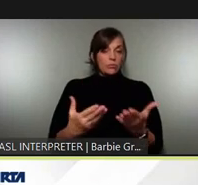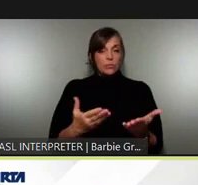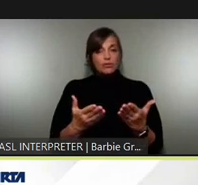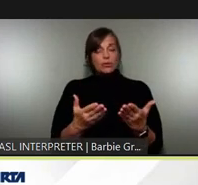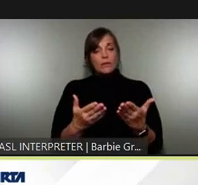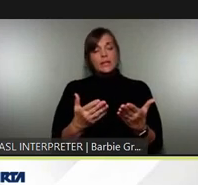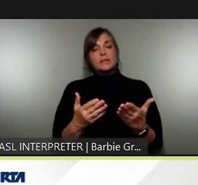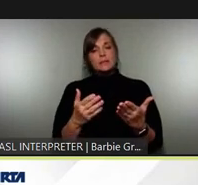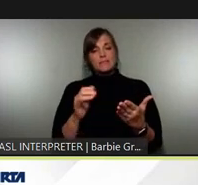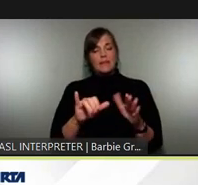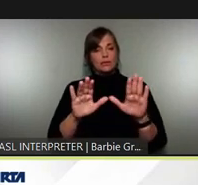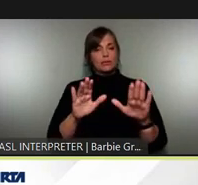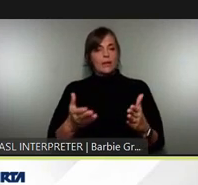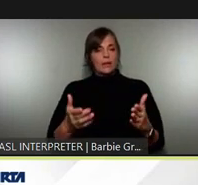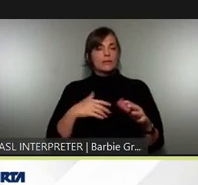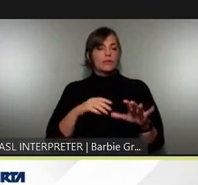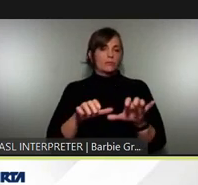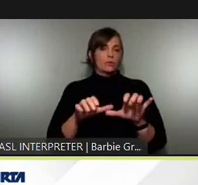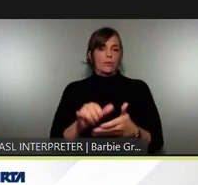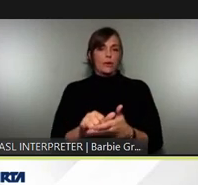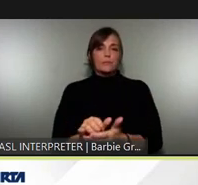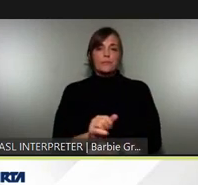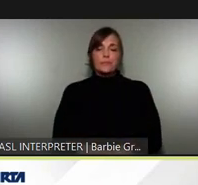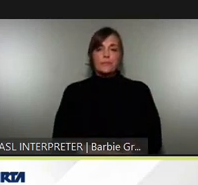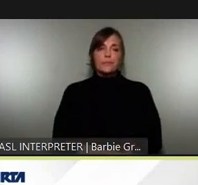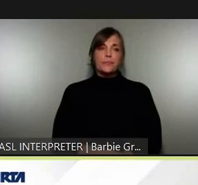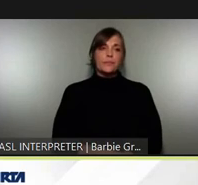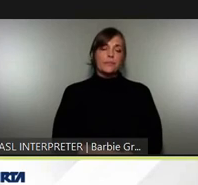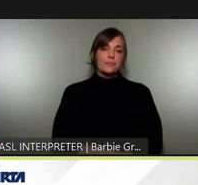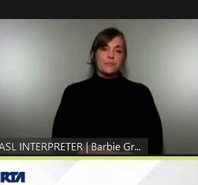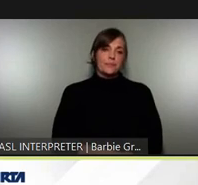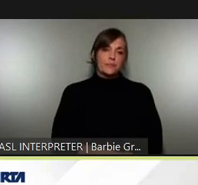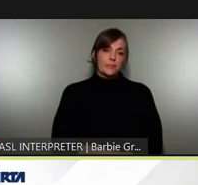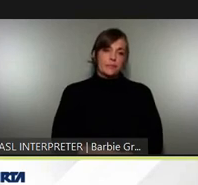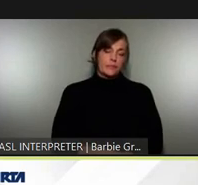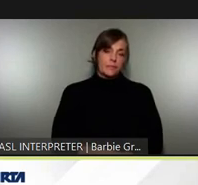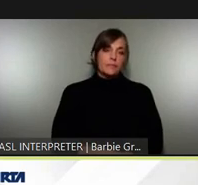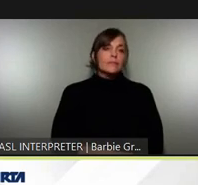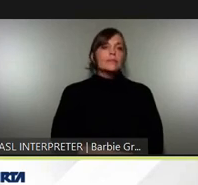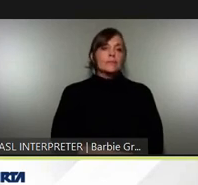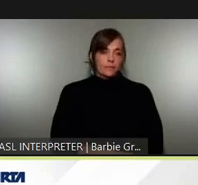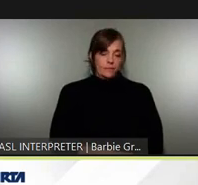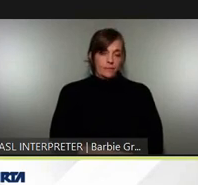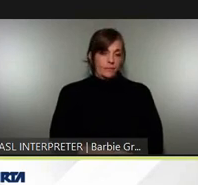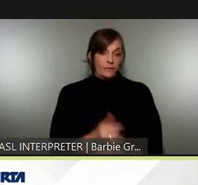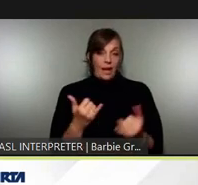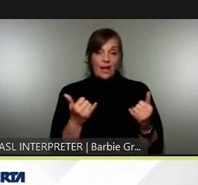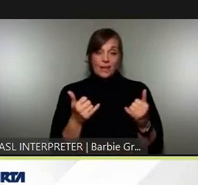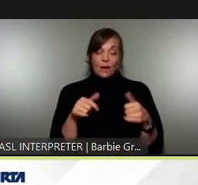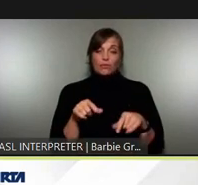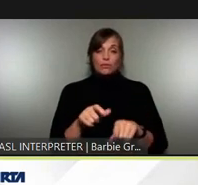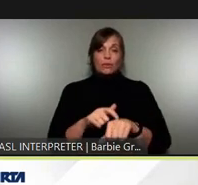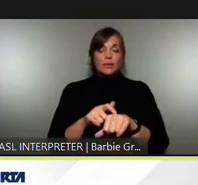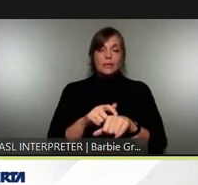that's a great thing to be able to do. And, now that we're in this phase of looking to